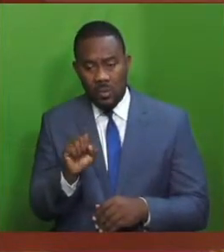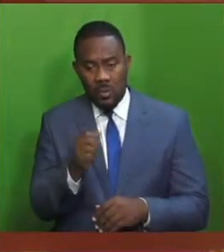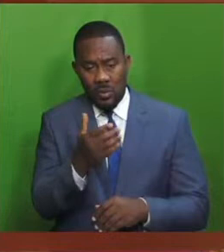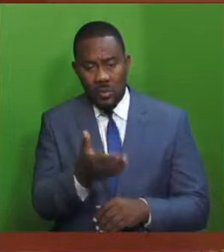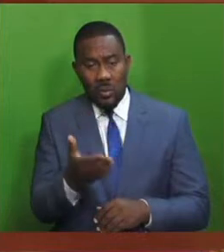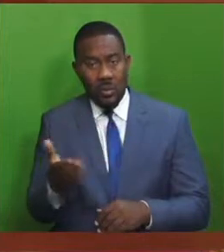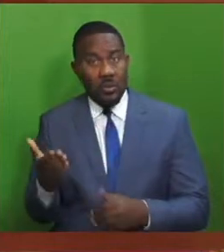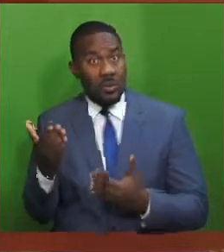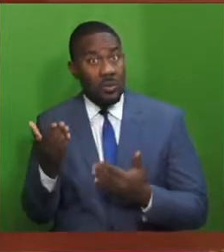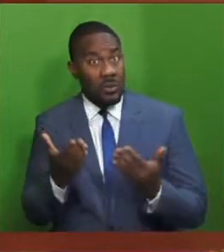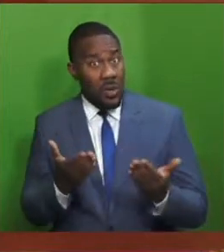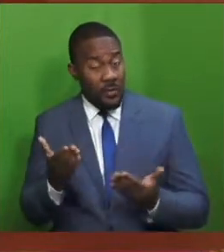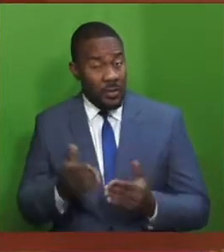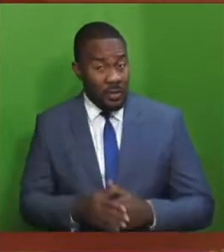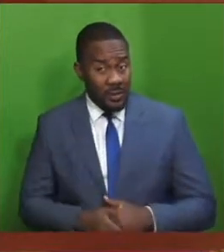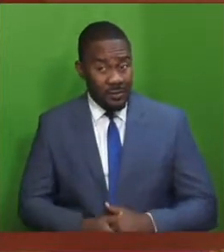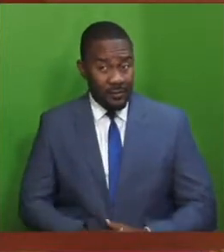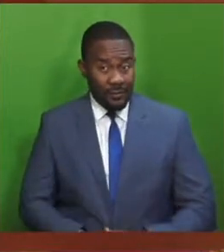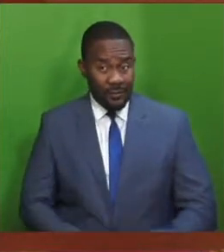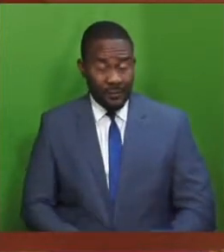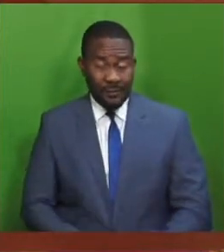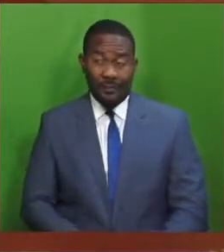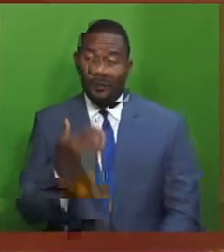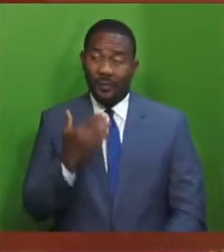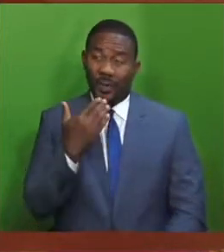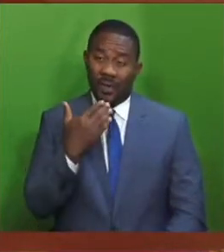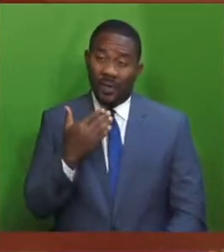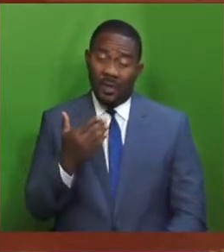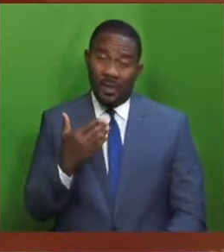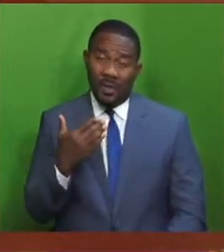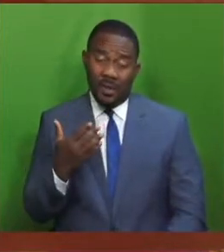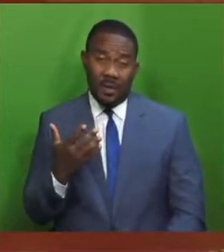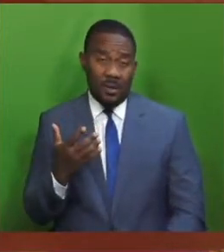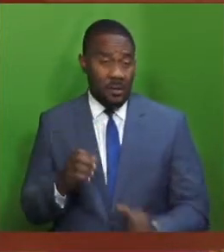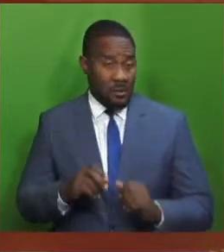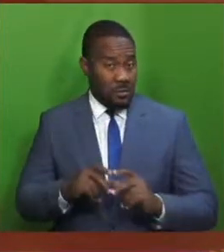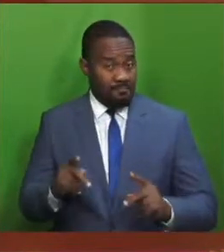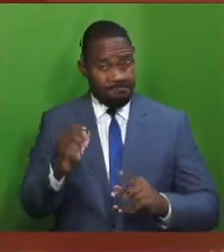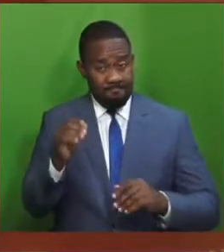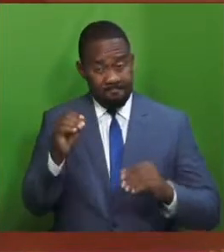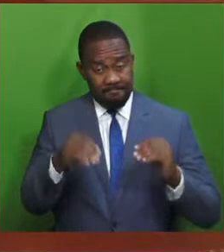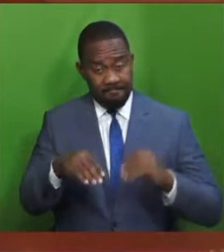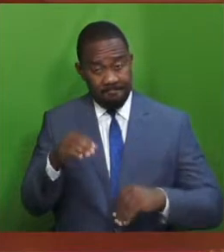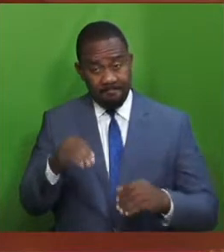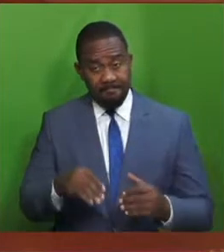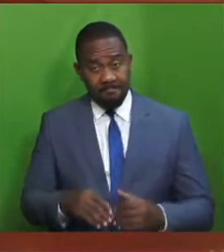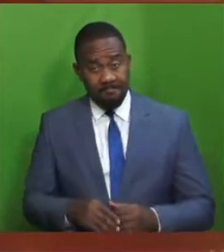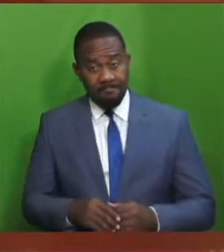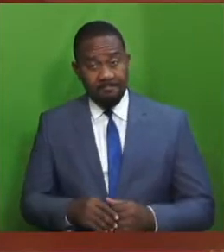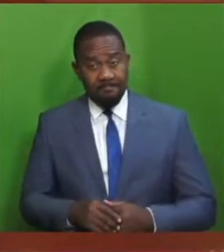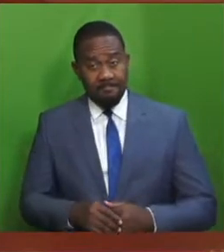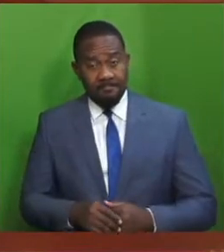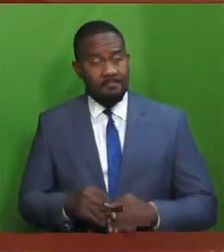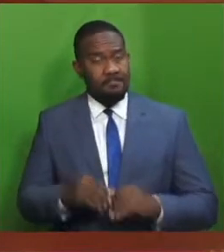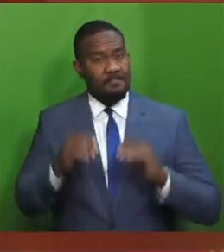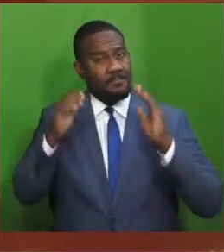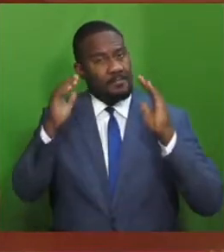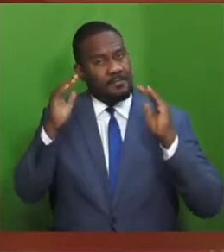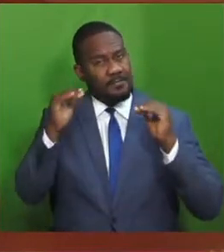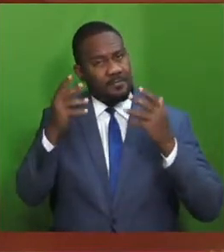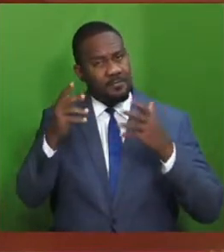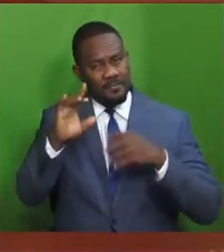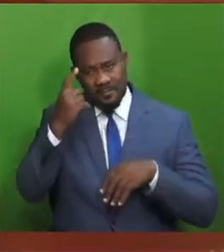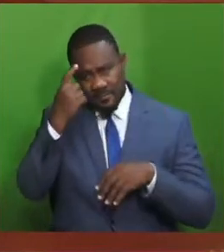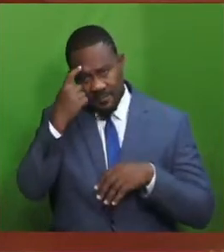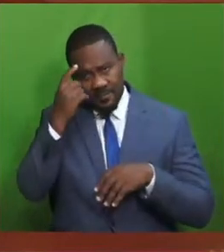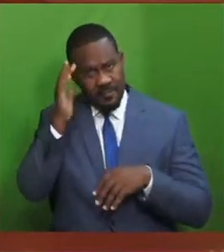So, Mr. Speaker, I want to thank you for the opportunity to contribute to the statement and to hope that government